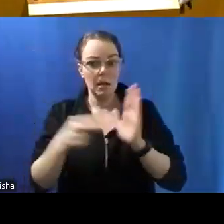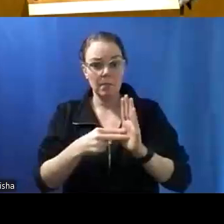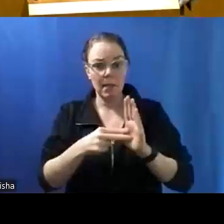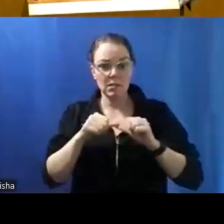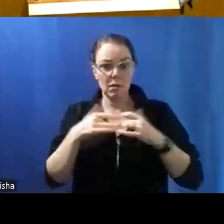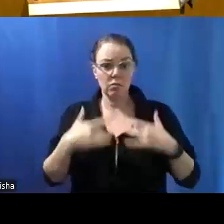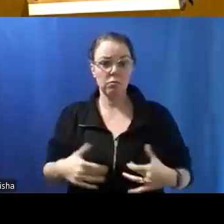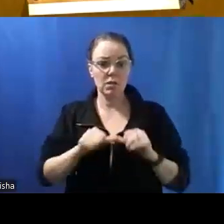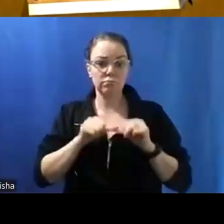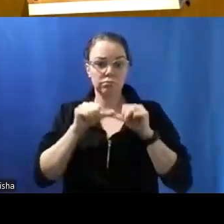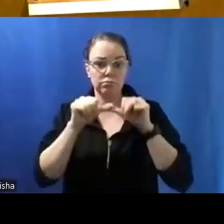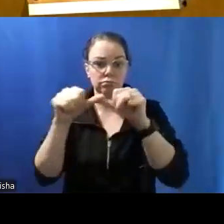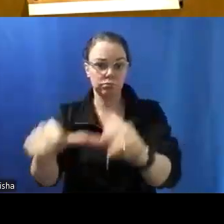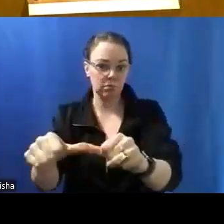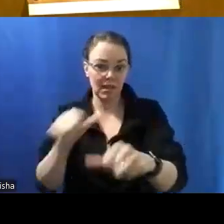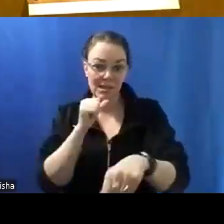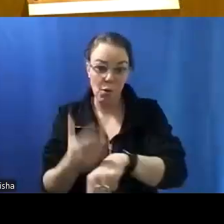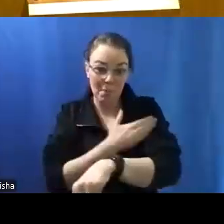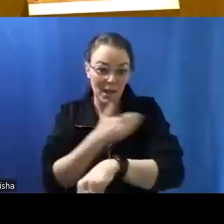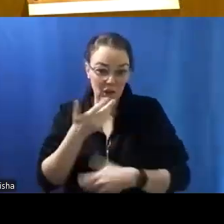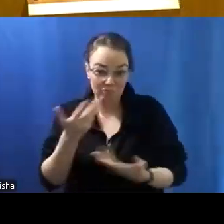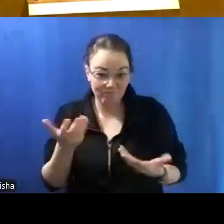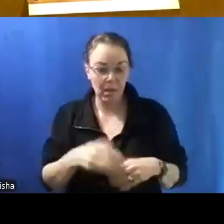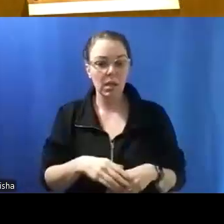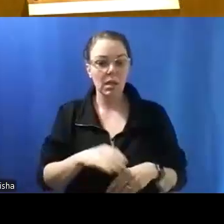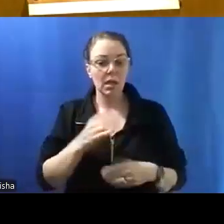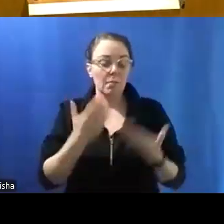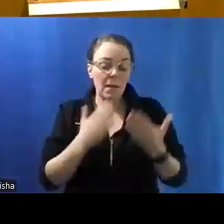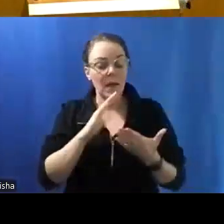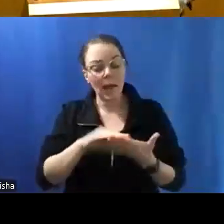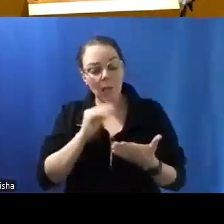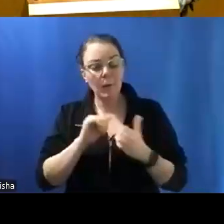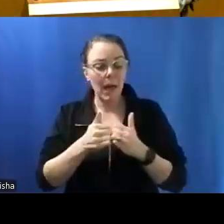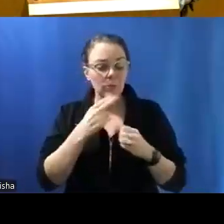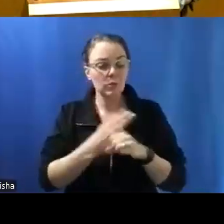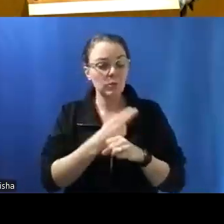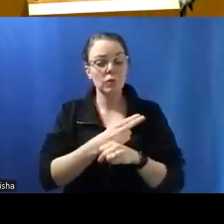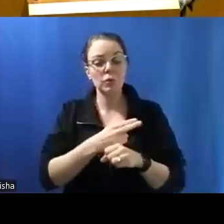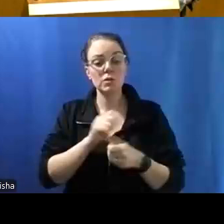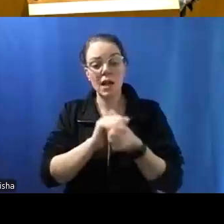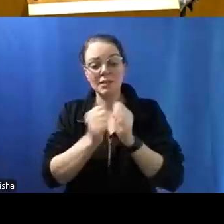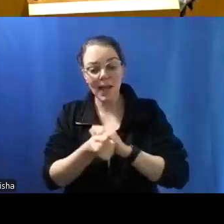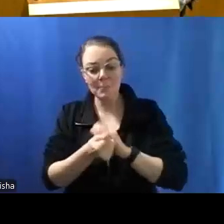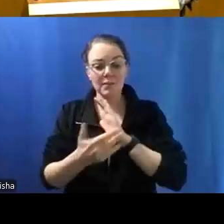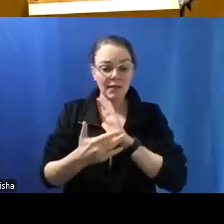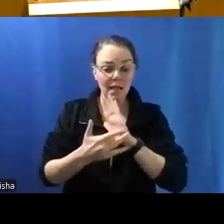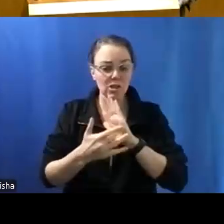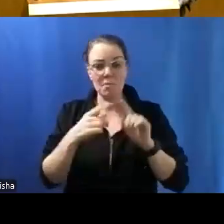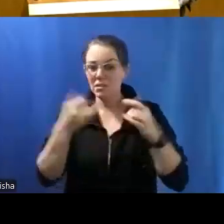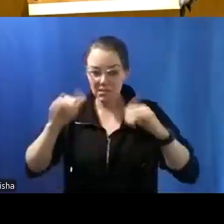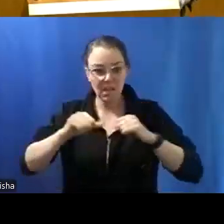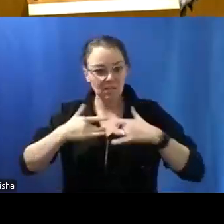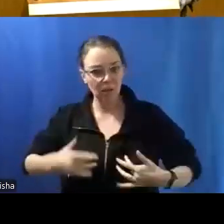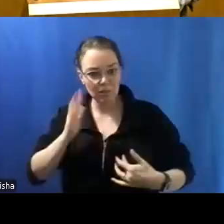its own. And it doesn't even get better necessarily even if you learn how to use adaptive technology. This study is from 1992